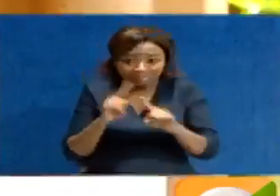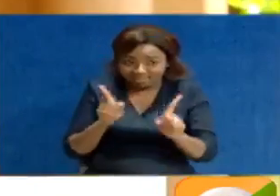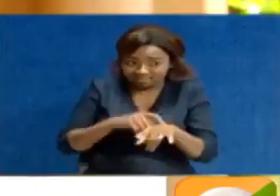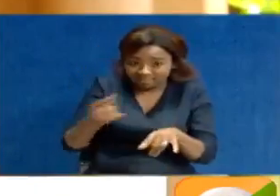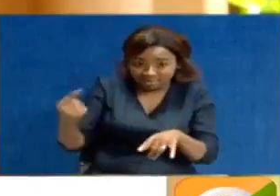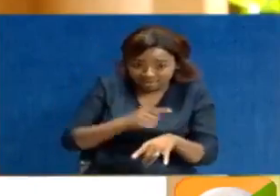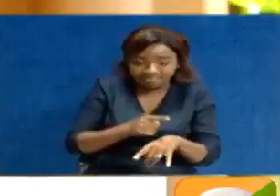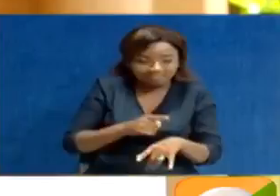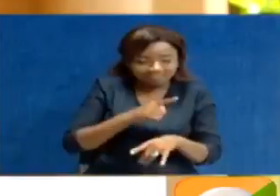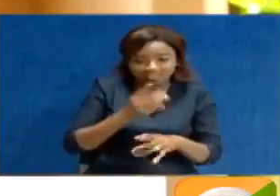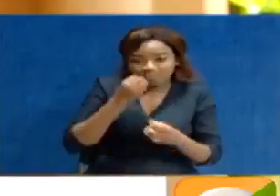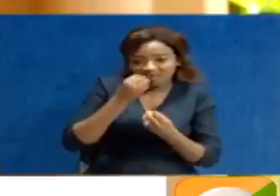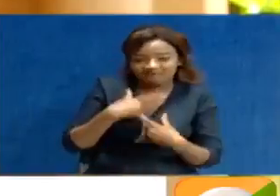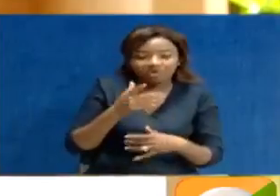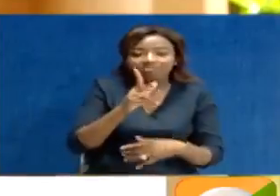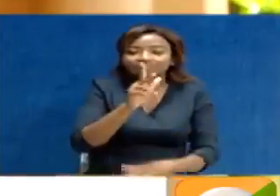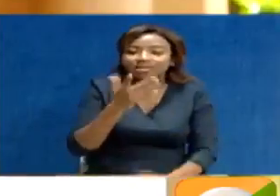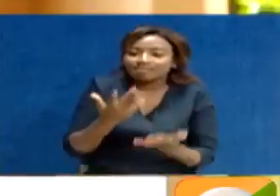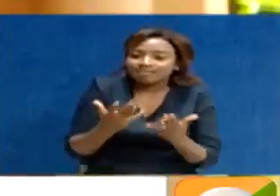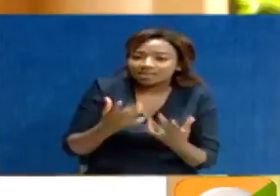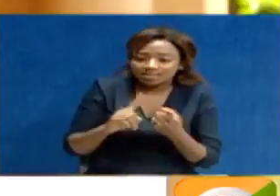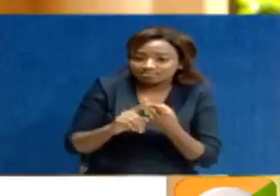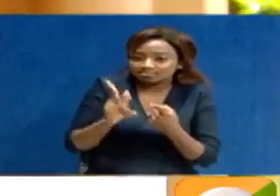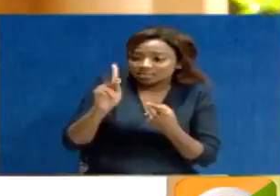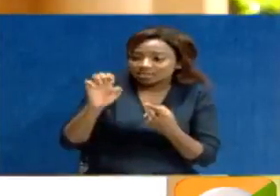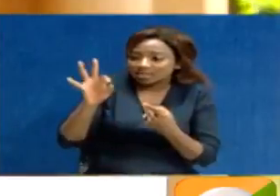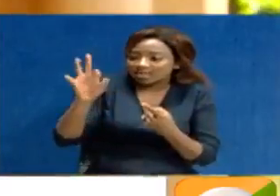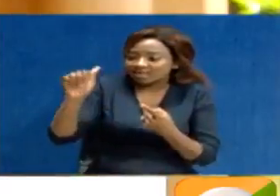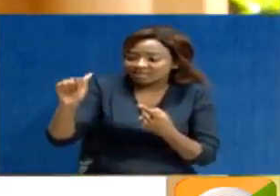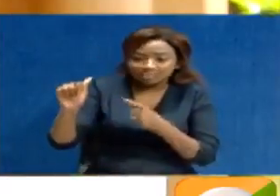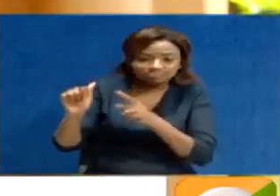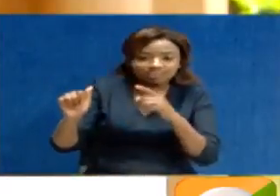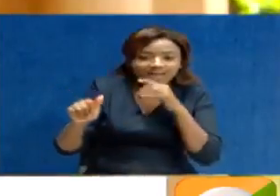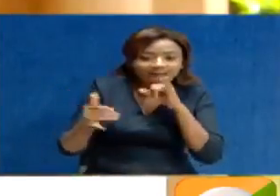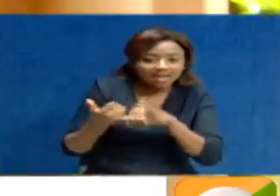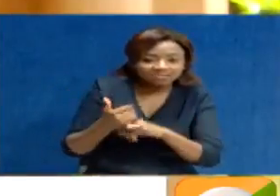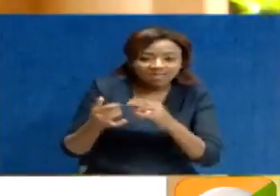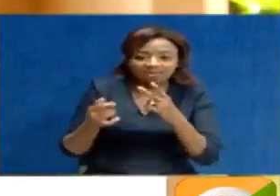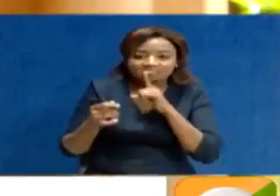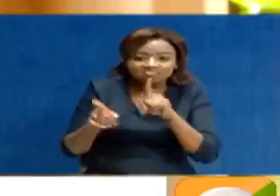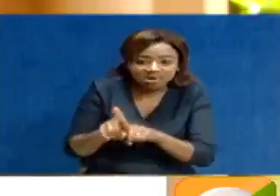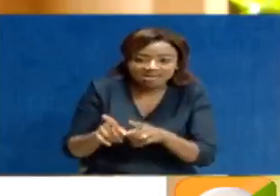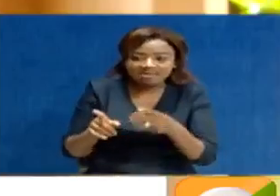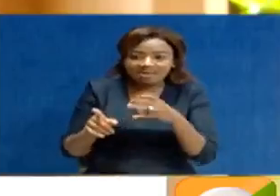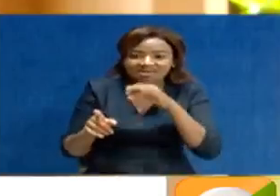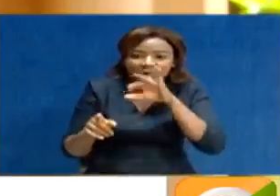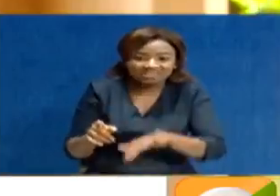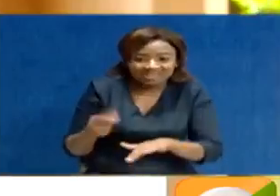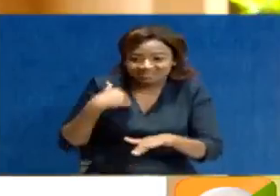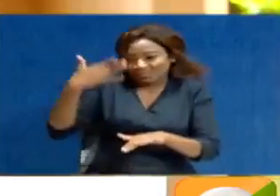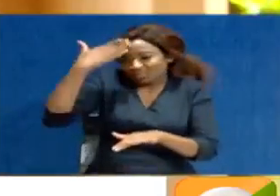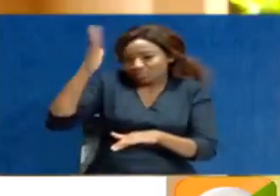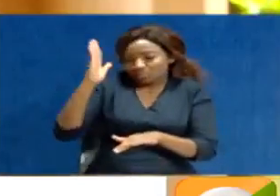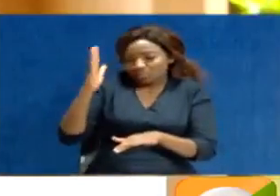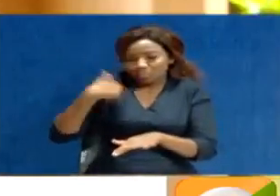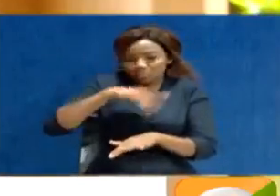wapi. So I didn't know if Kefa is the brother, the husband, or the son. But she